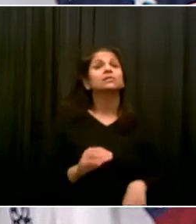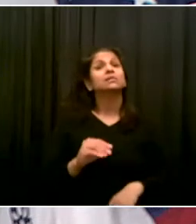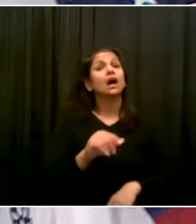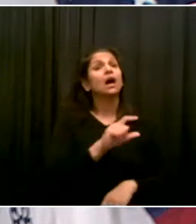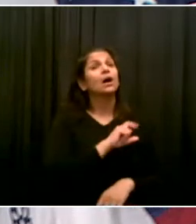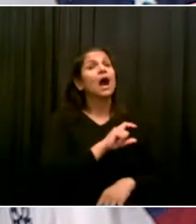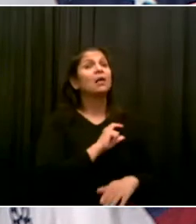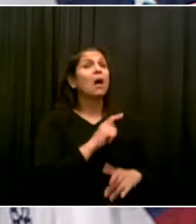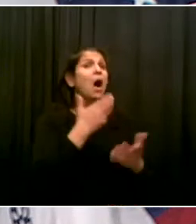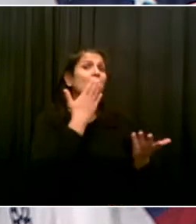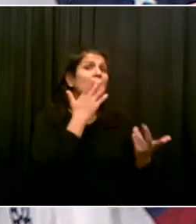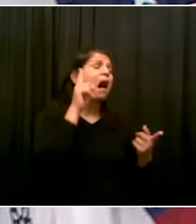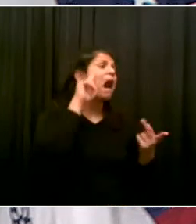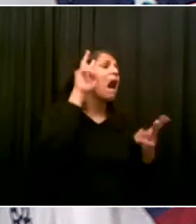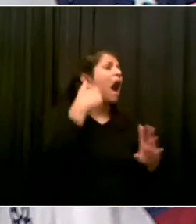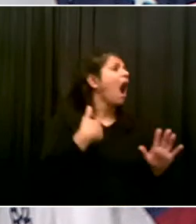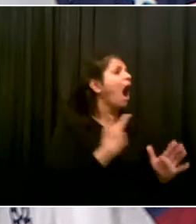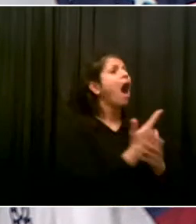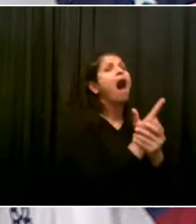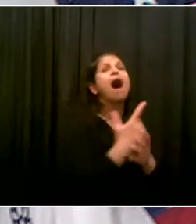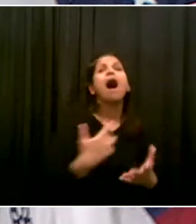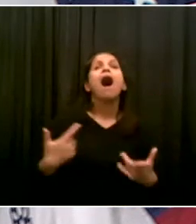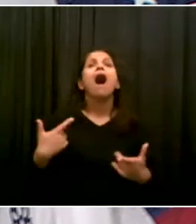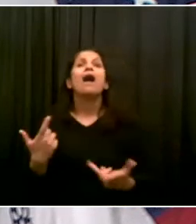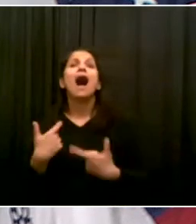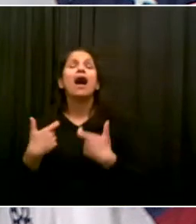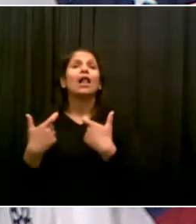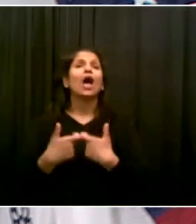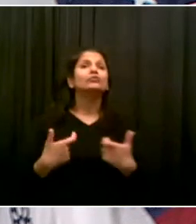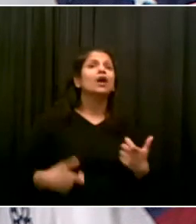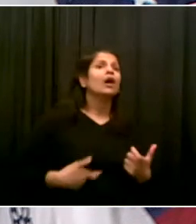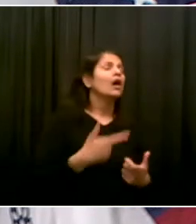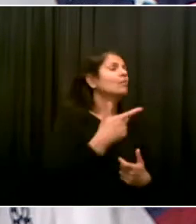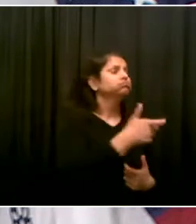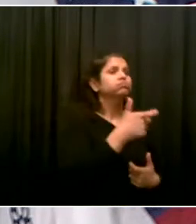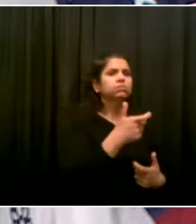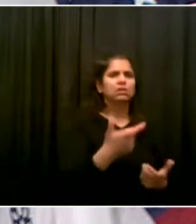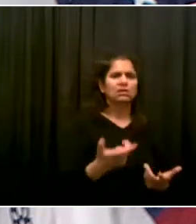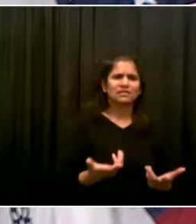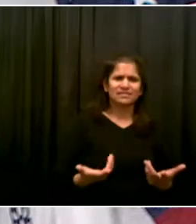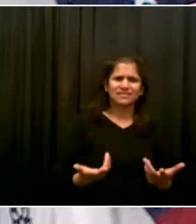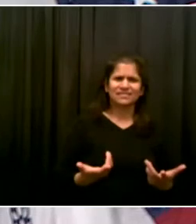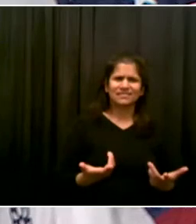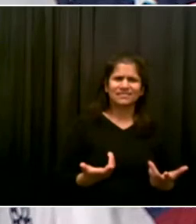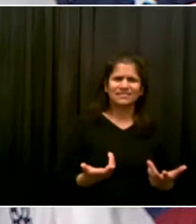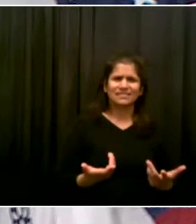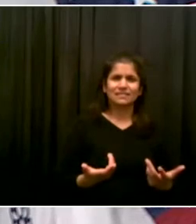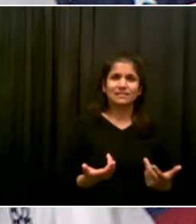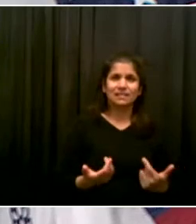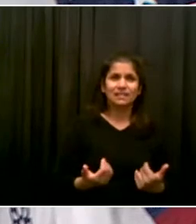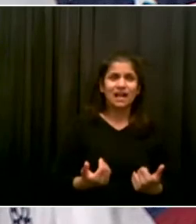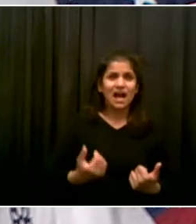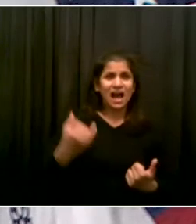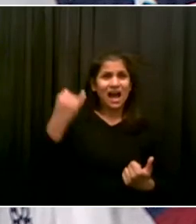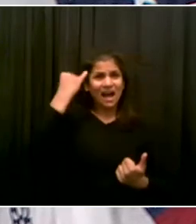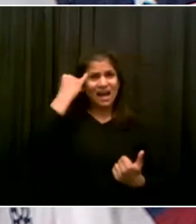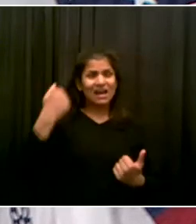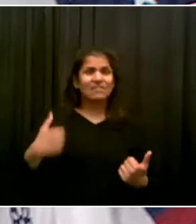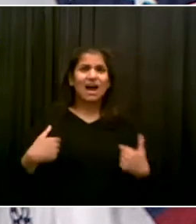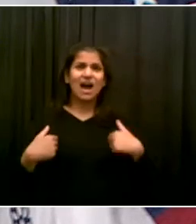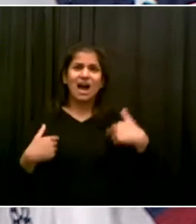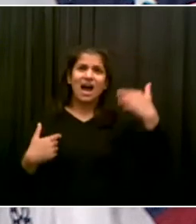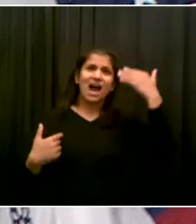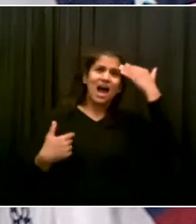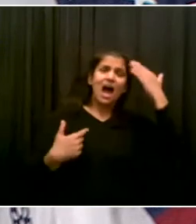their taser in their hand. You know, I said this morning, anyone who doesn't know the difference between a taser and a gun should not be a police officer to begin